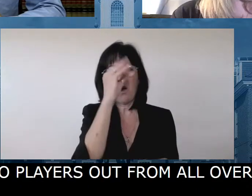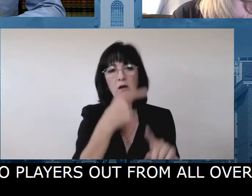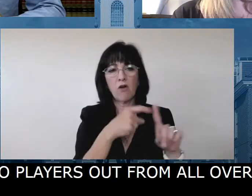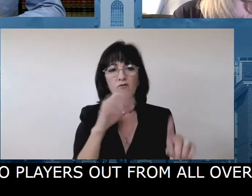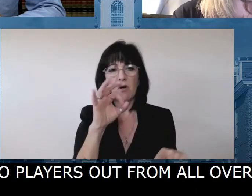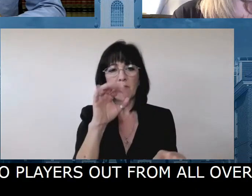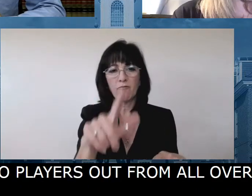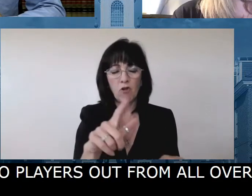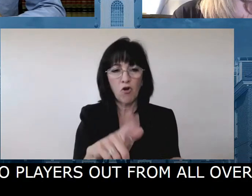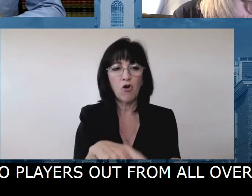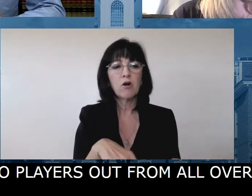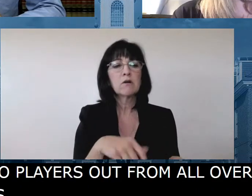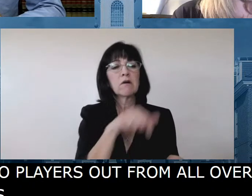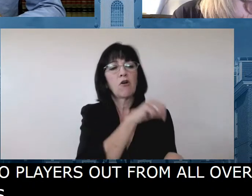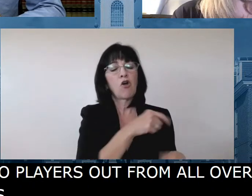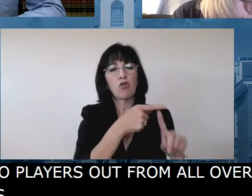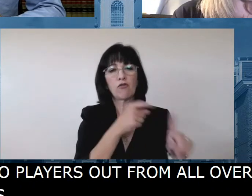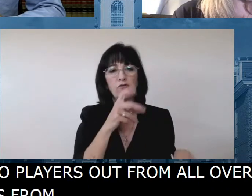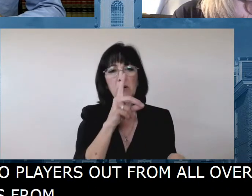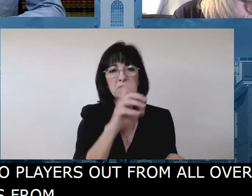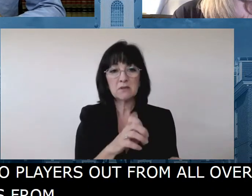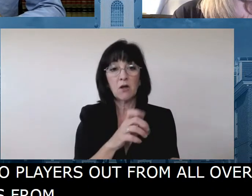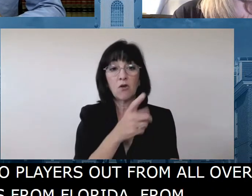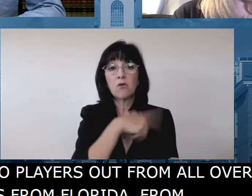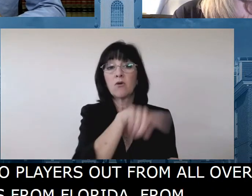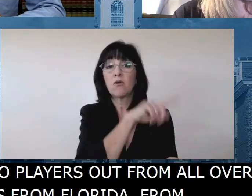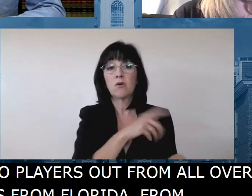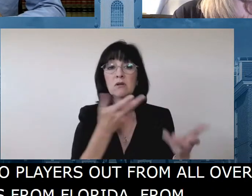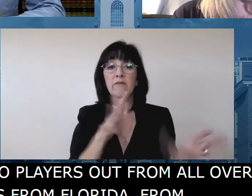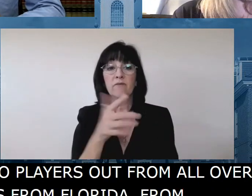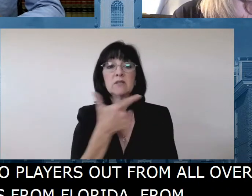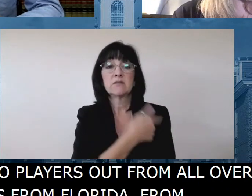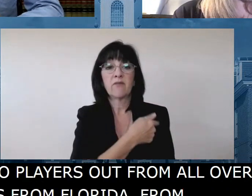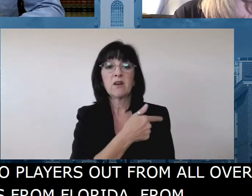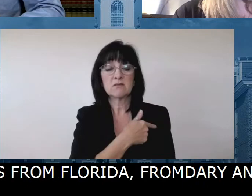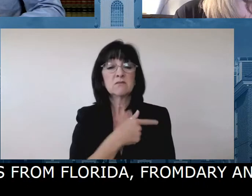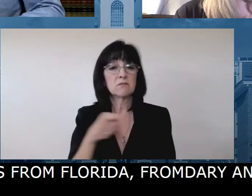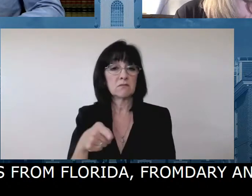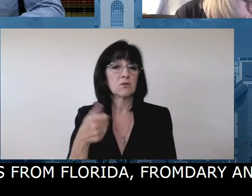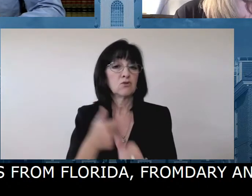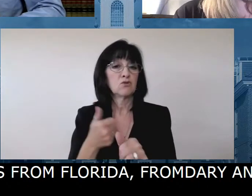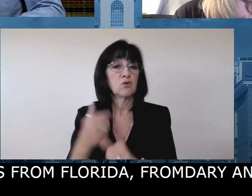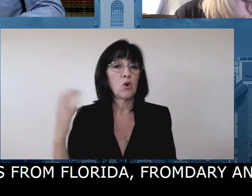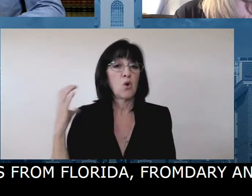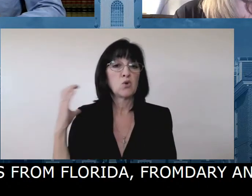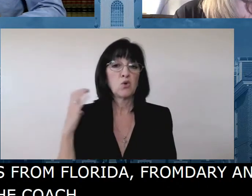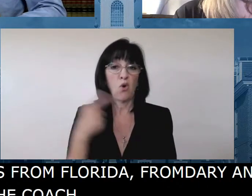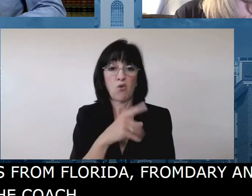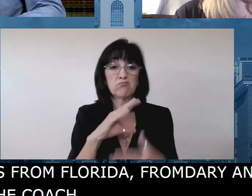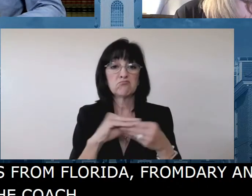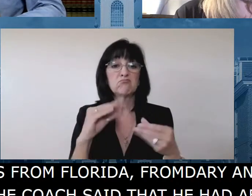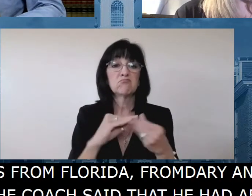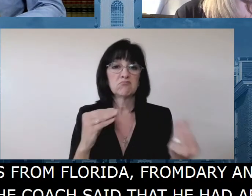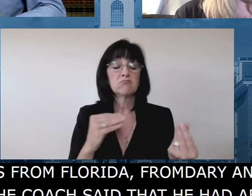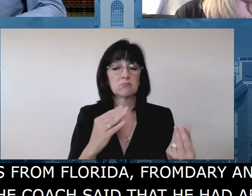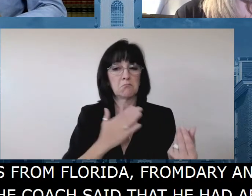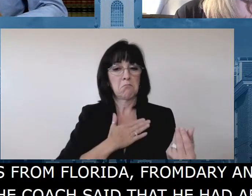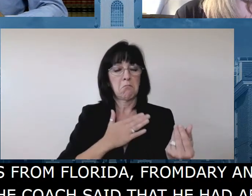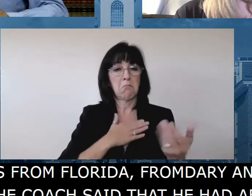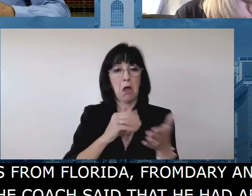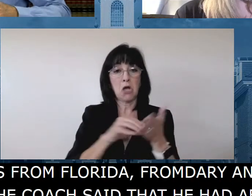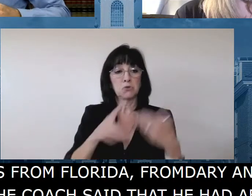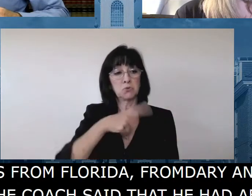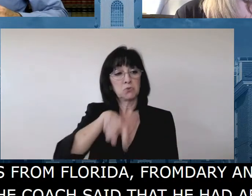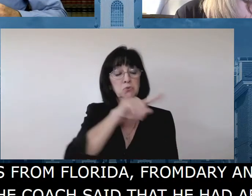from Delaware, and they were all vaccinated. And the coach said, that he had about 80% of his student